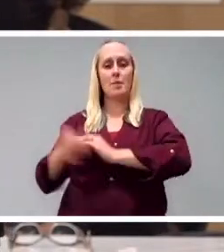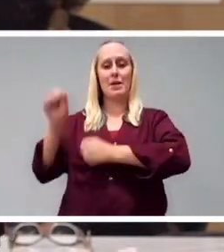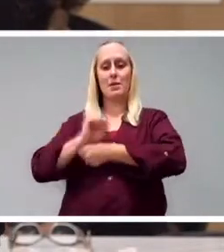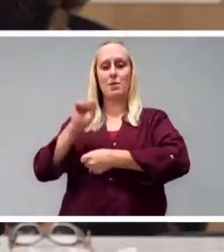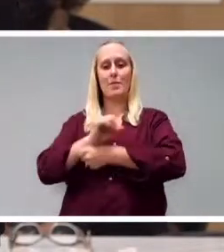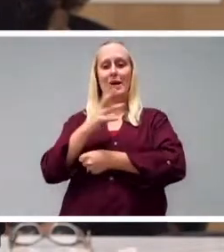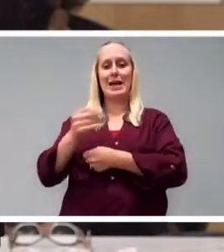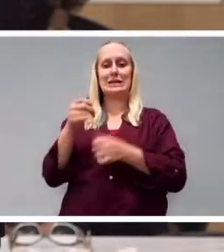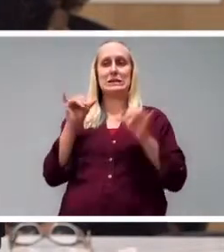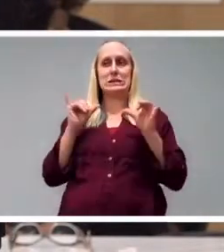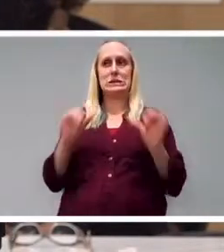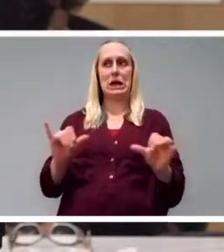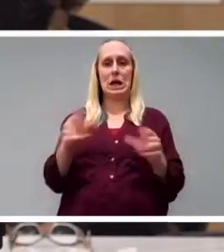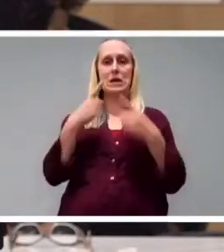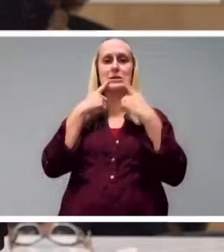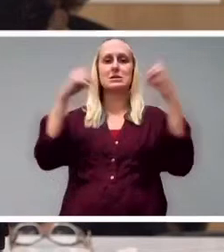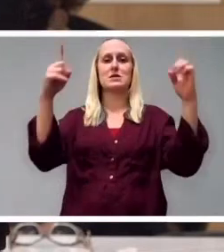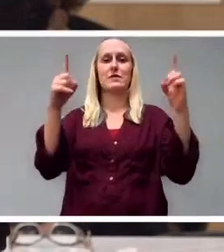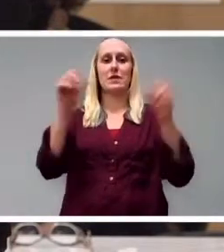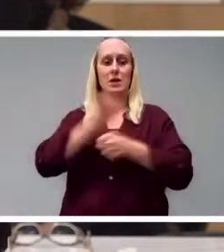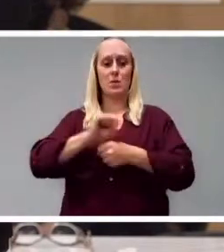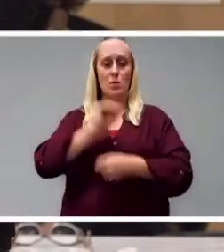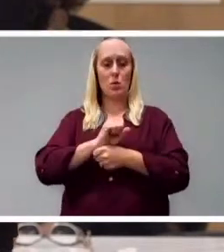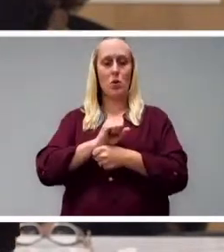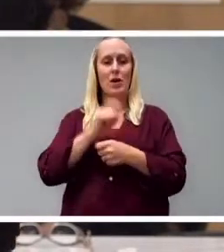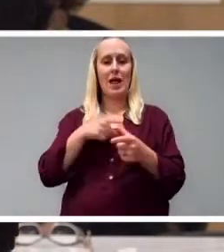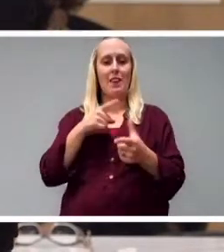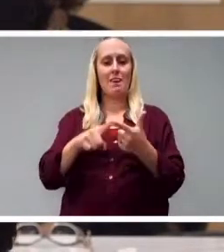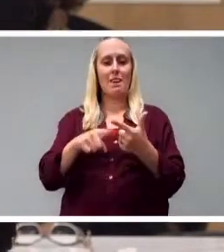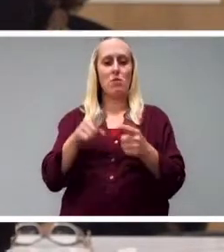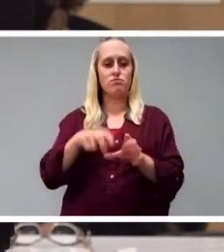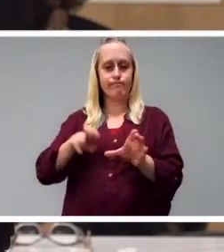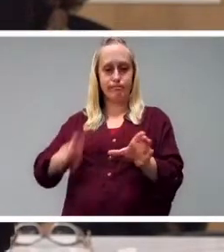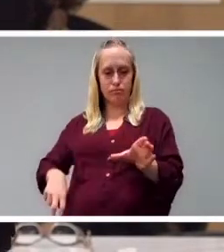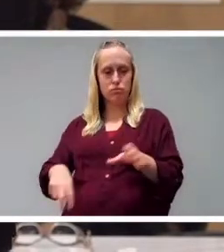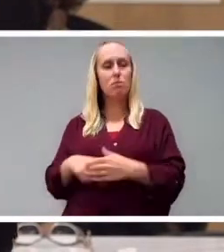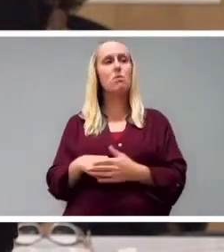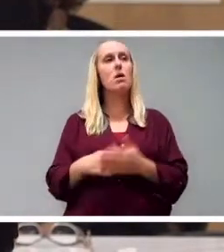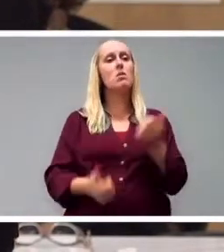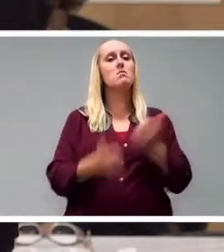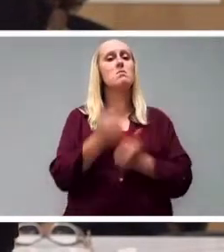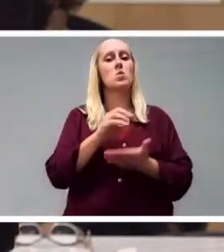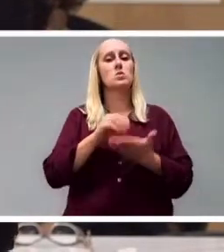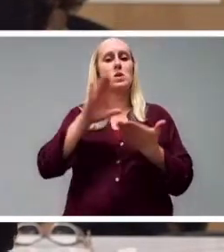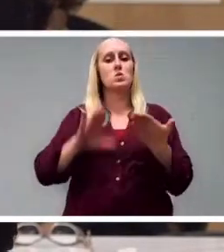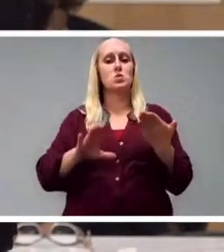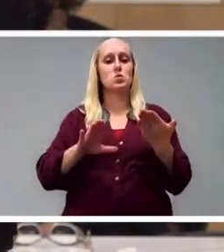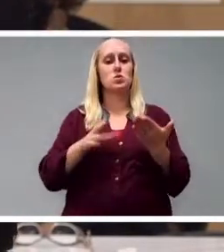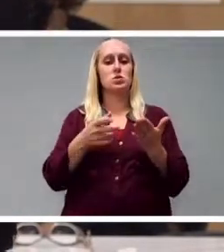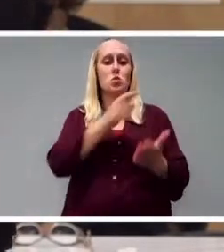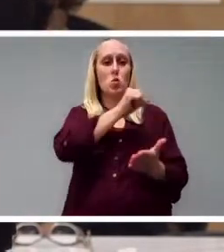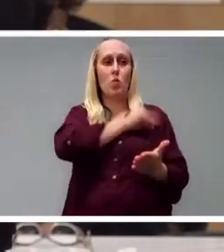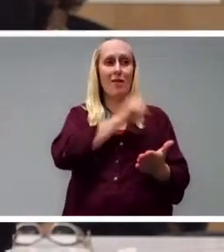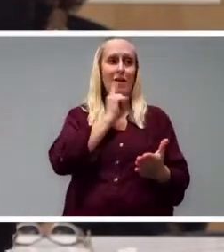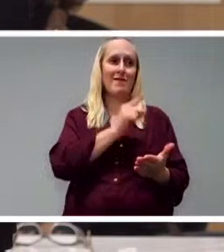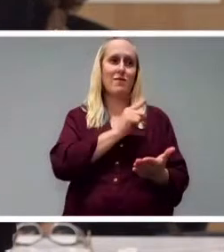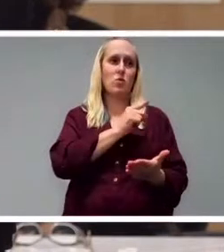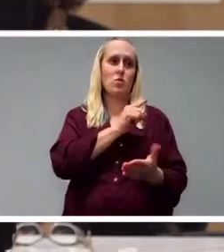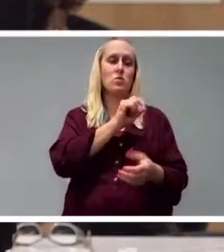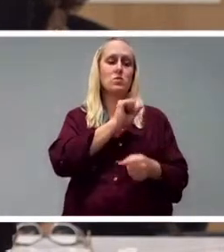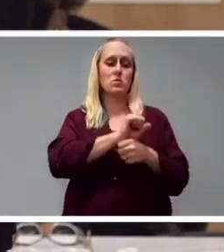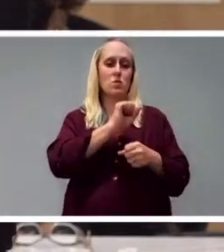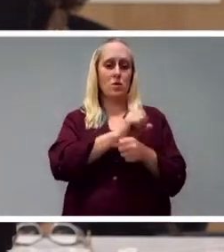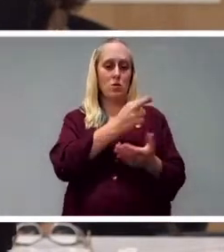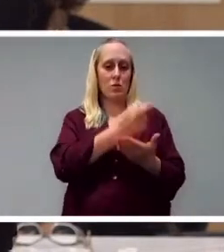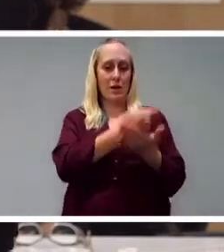of time, and then they fade out. Okay. But the majority of our students do qualify for voc rehab, vocational rehabilitation. And then